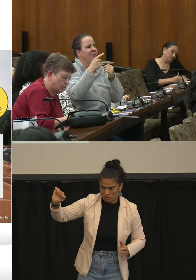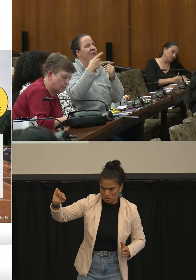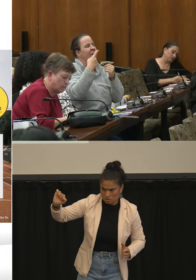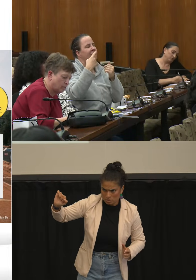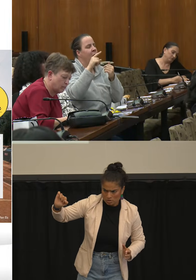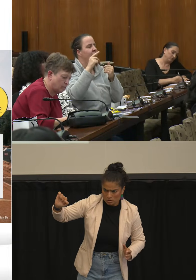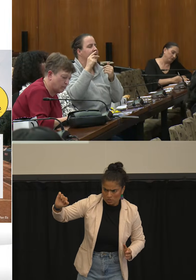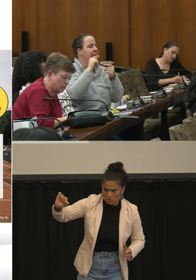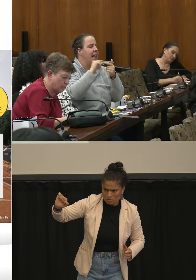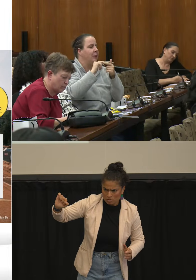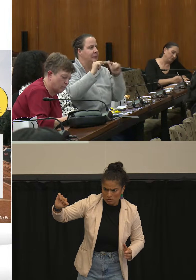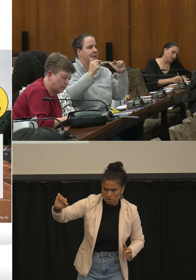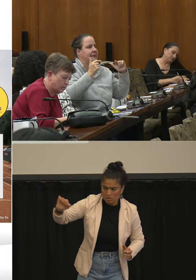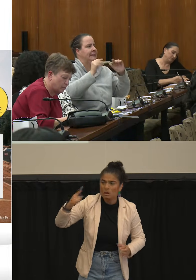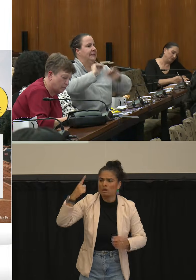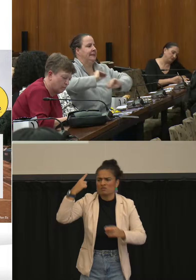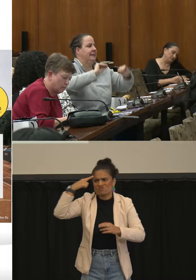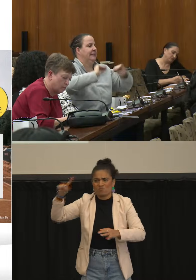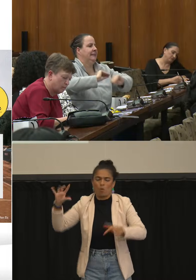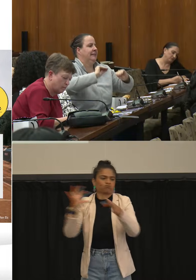School.